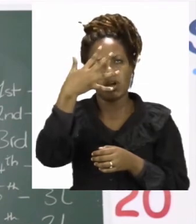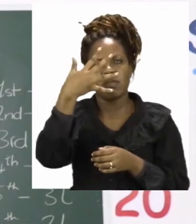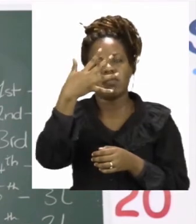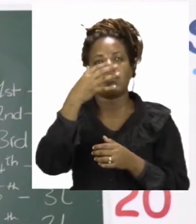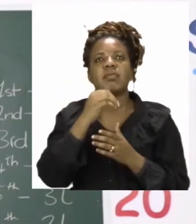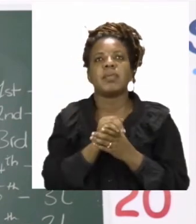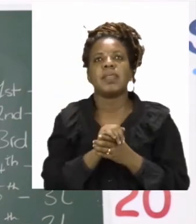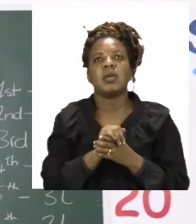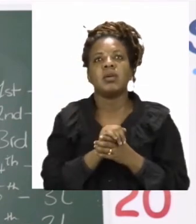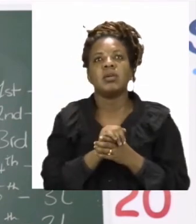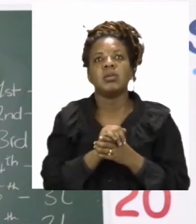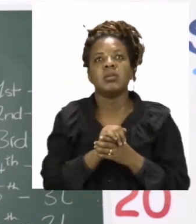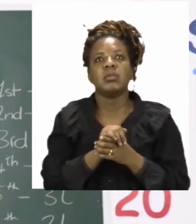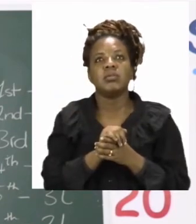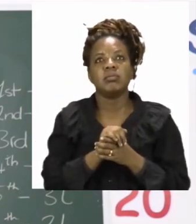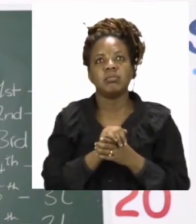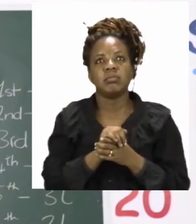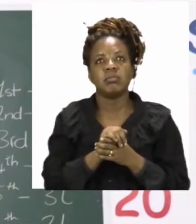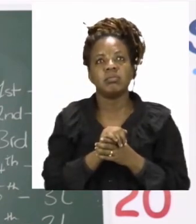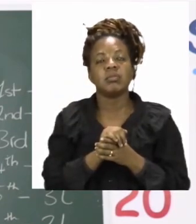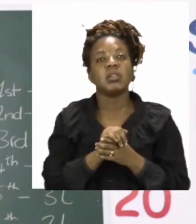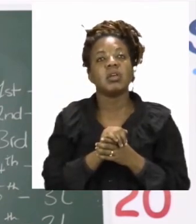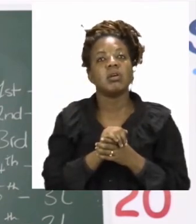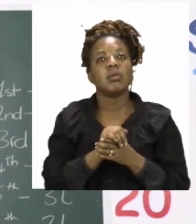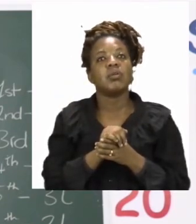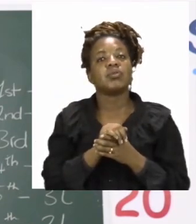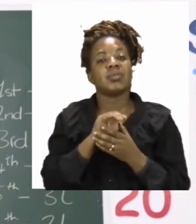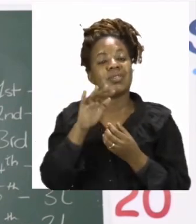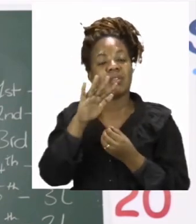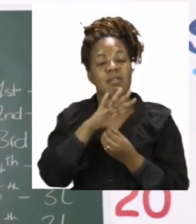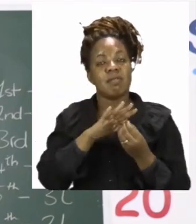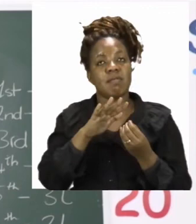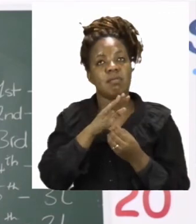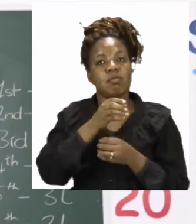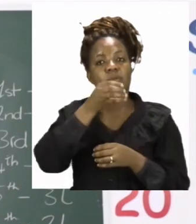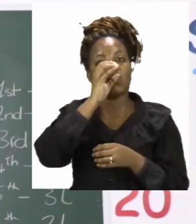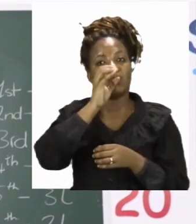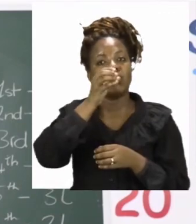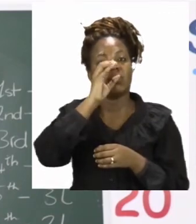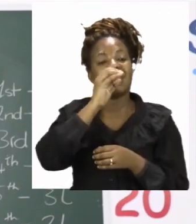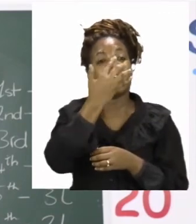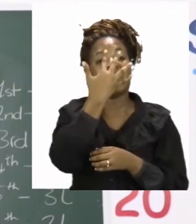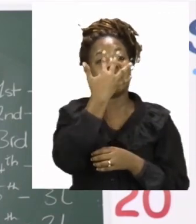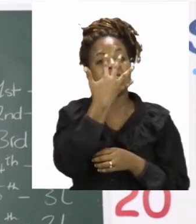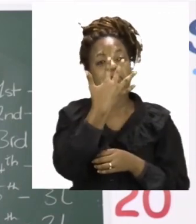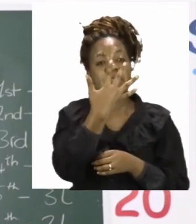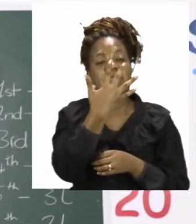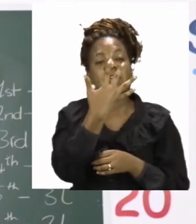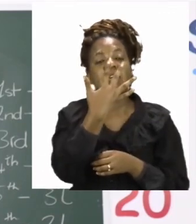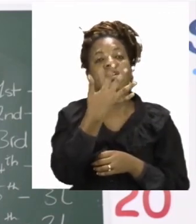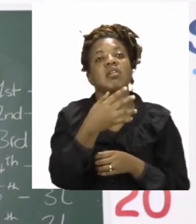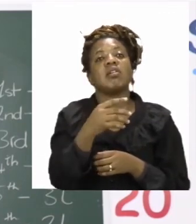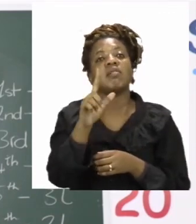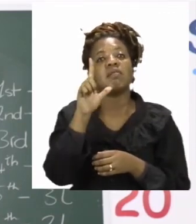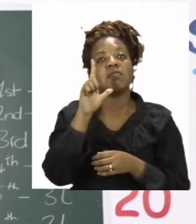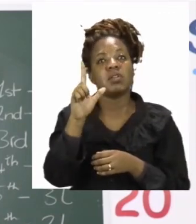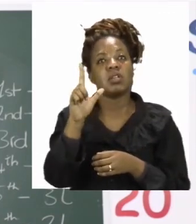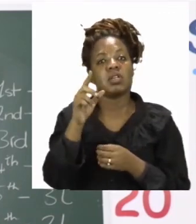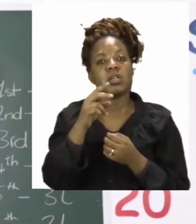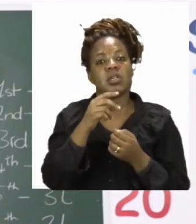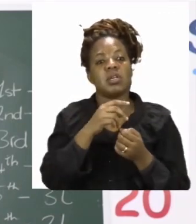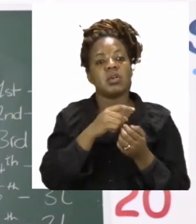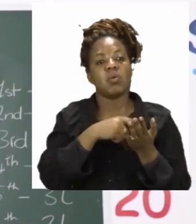5. So we know that they had 5 liters in the second week. We are going to